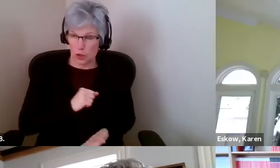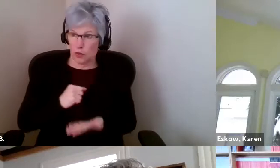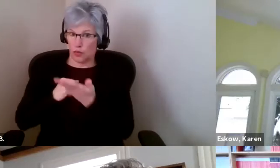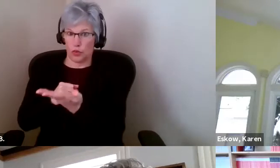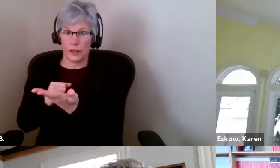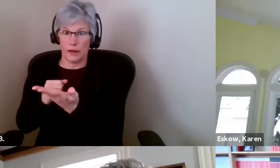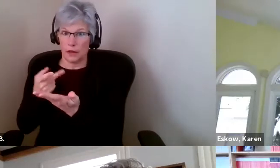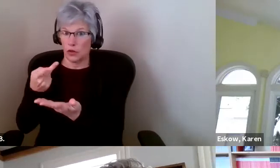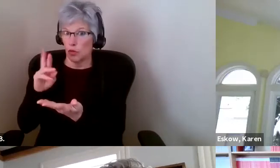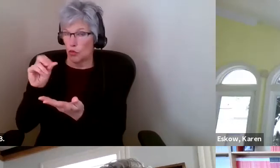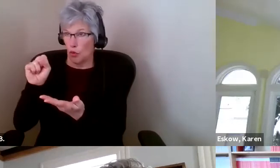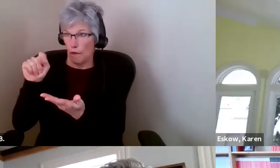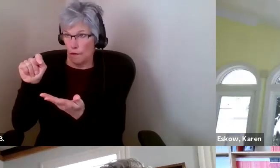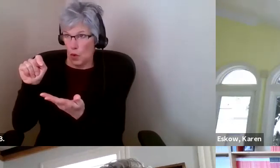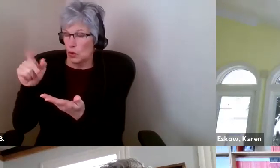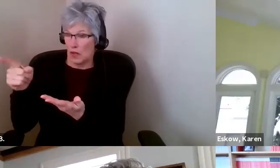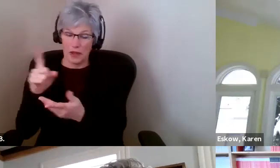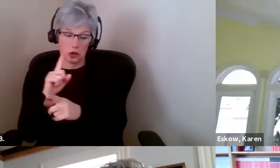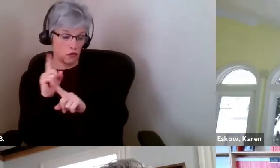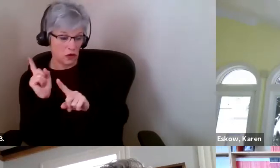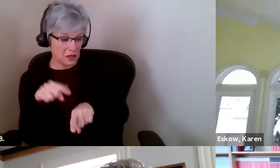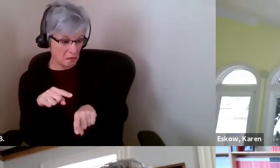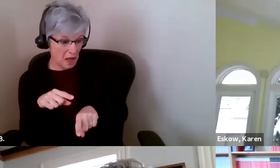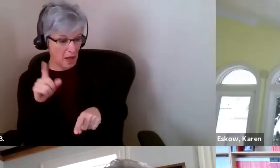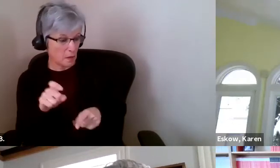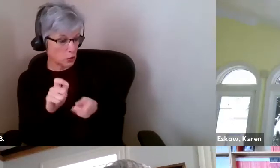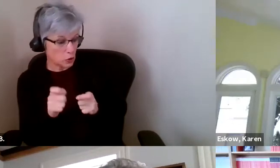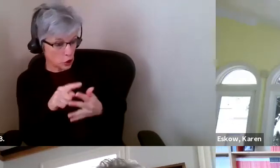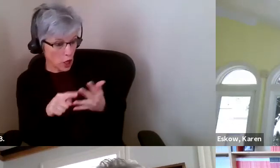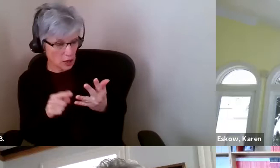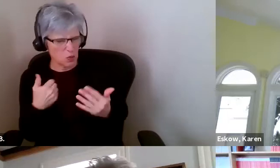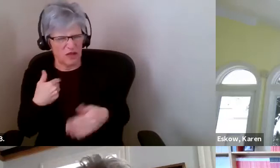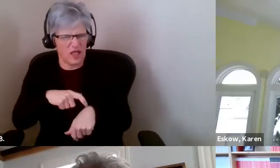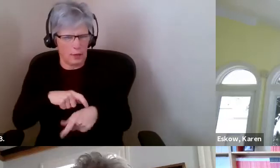any adjustments she may need. So I'm hoping by the beginning of,